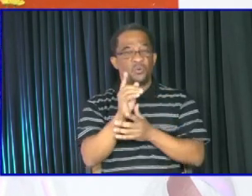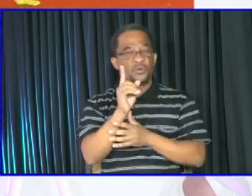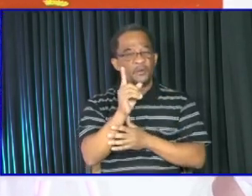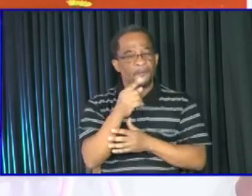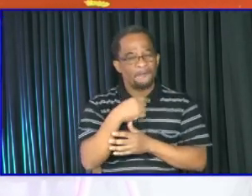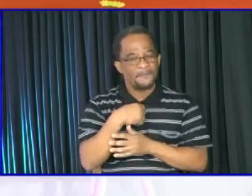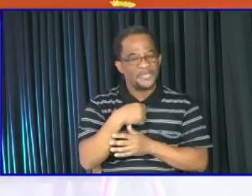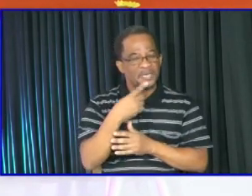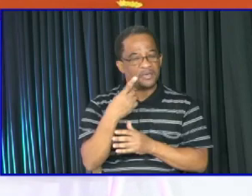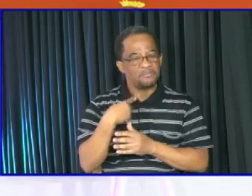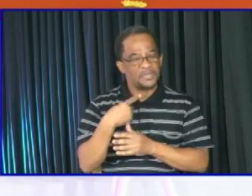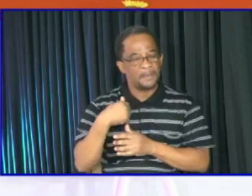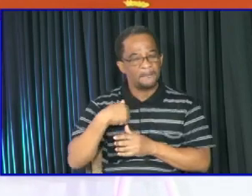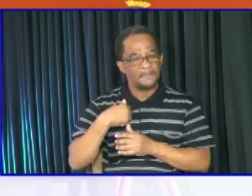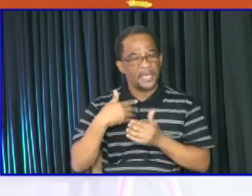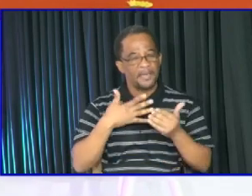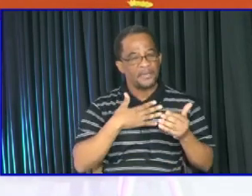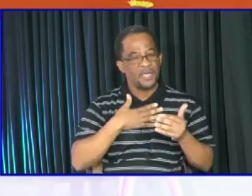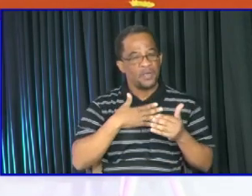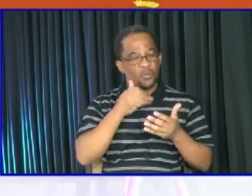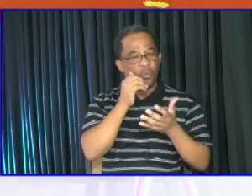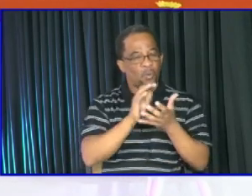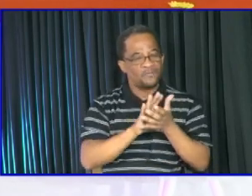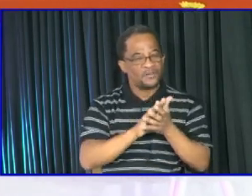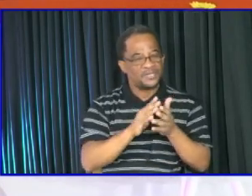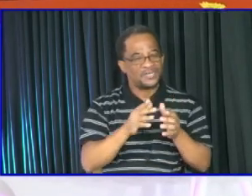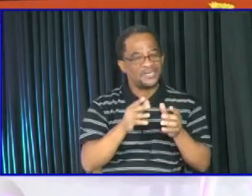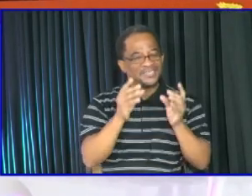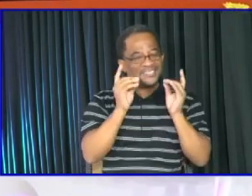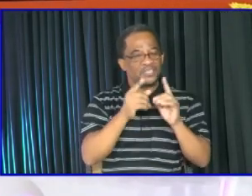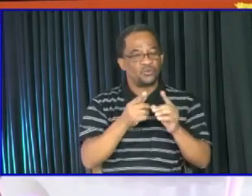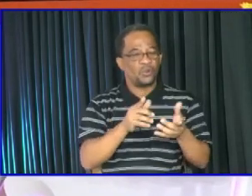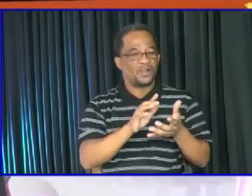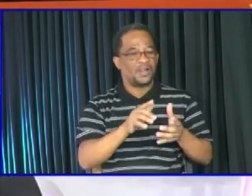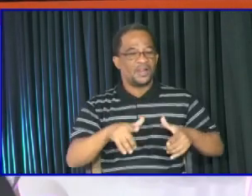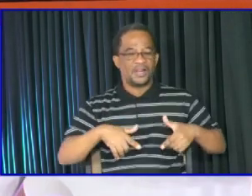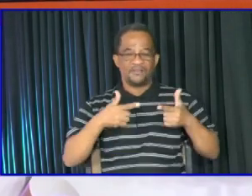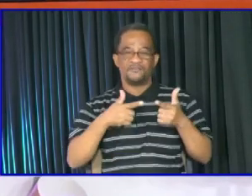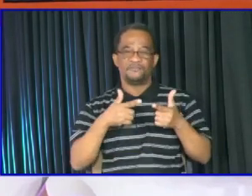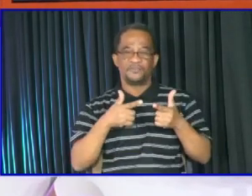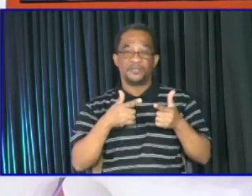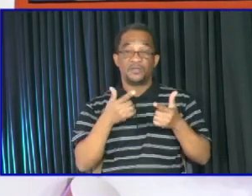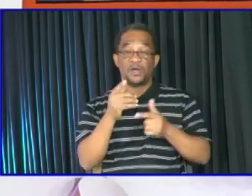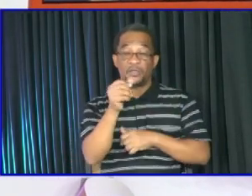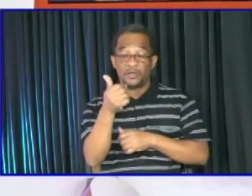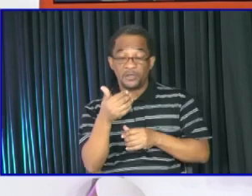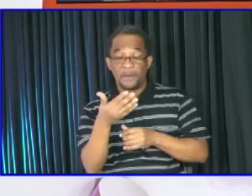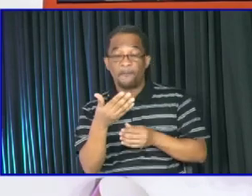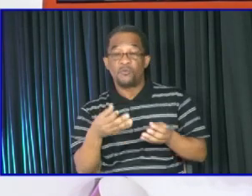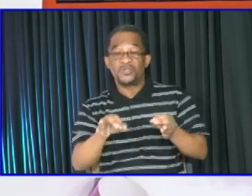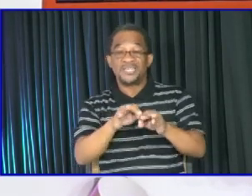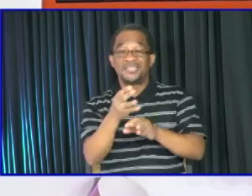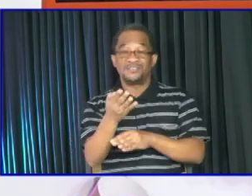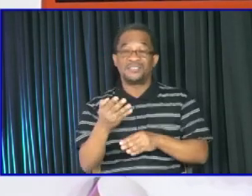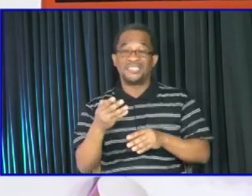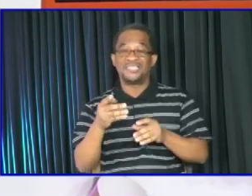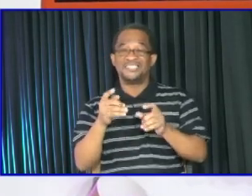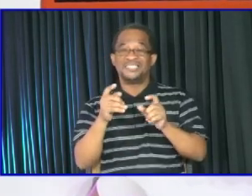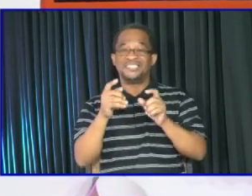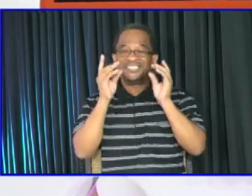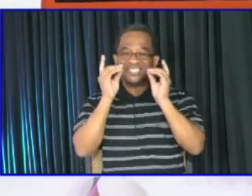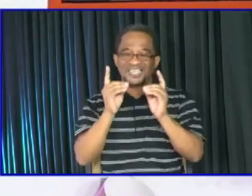live. And there are so many other important decisions that we make. Tonight, we're talking